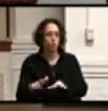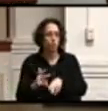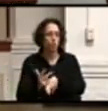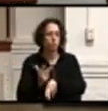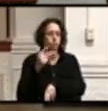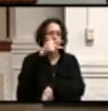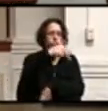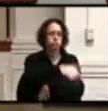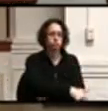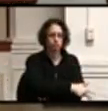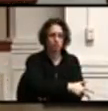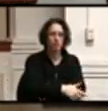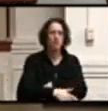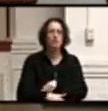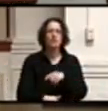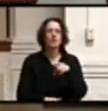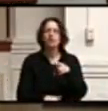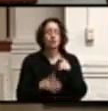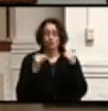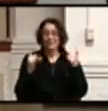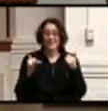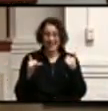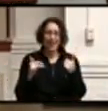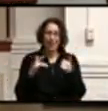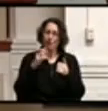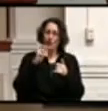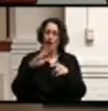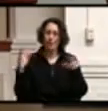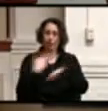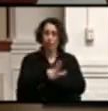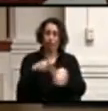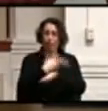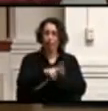come in, go all the way around, and come out. So, Ray, with